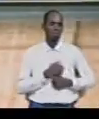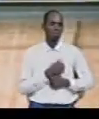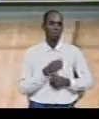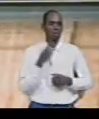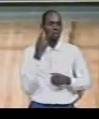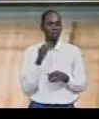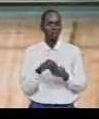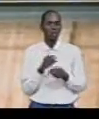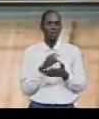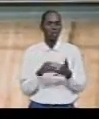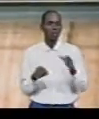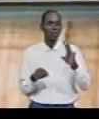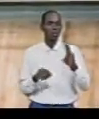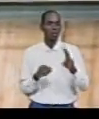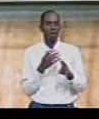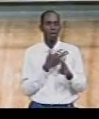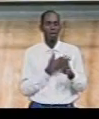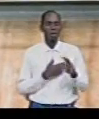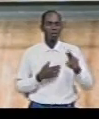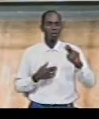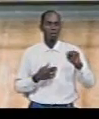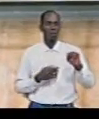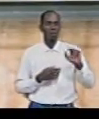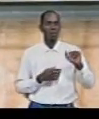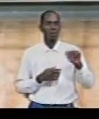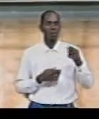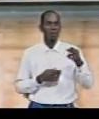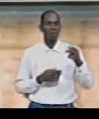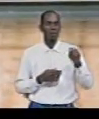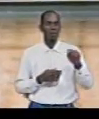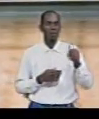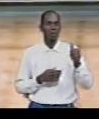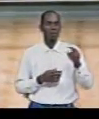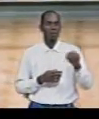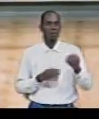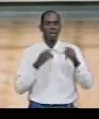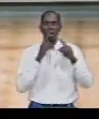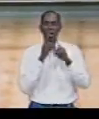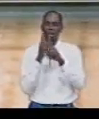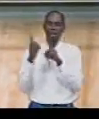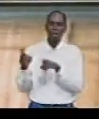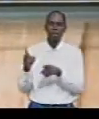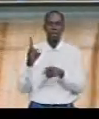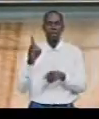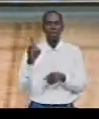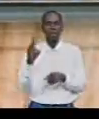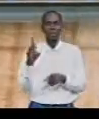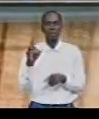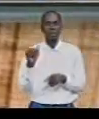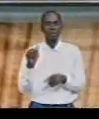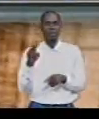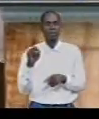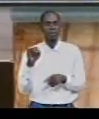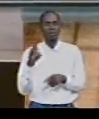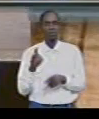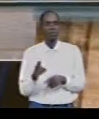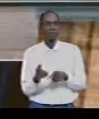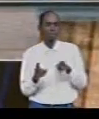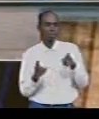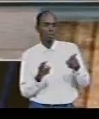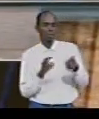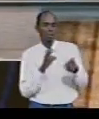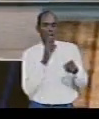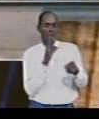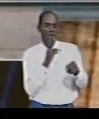Verse 7 says, and Nathan said to David, thou art the